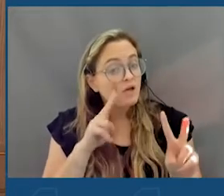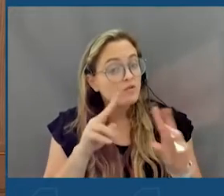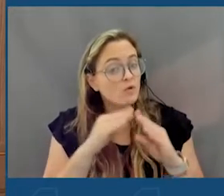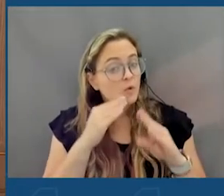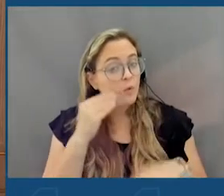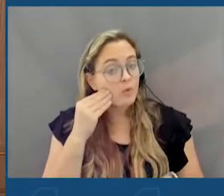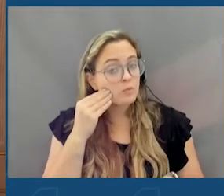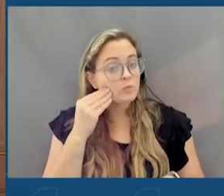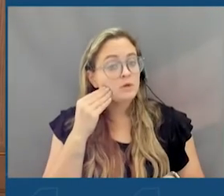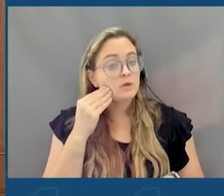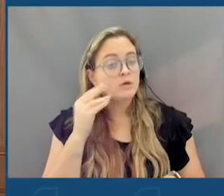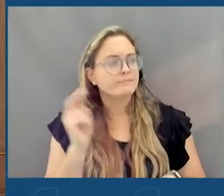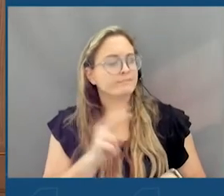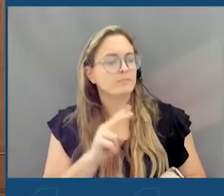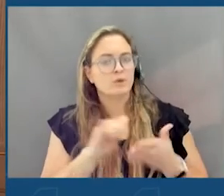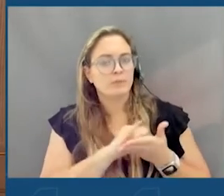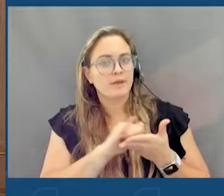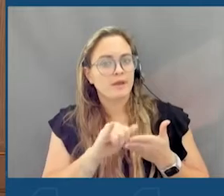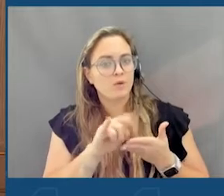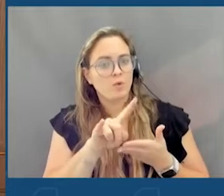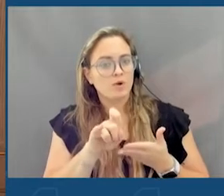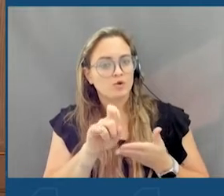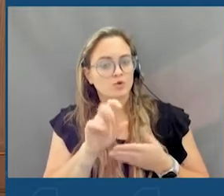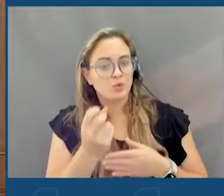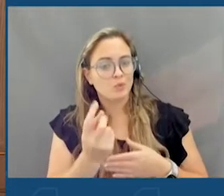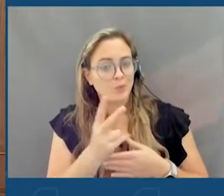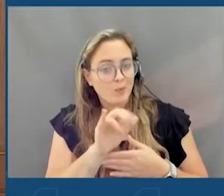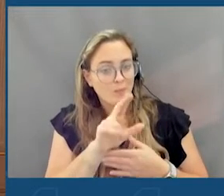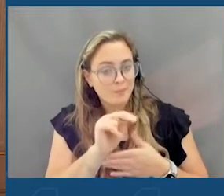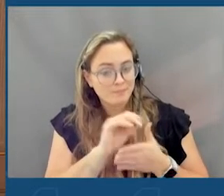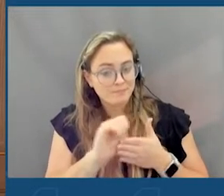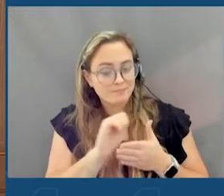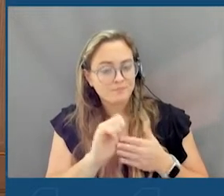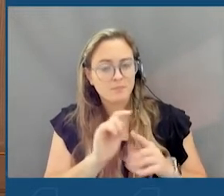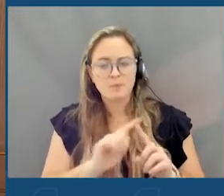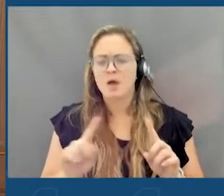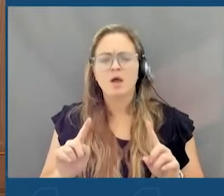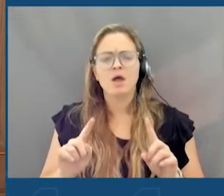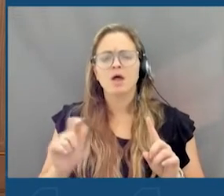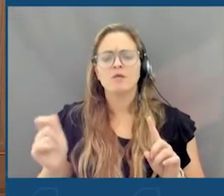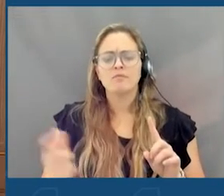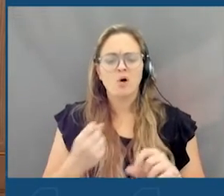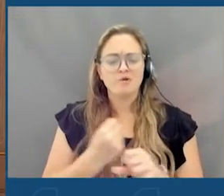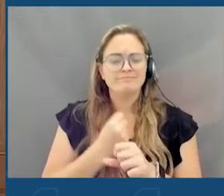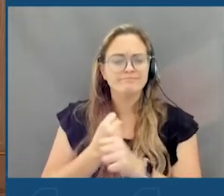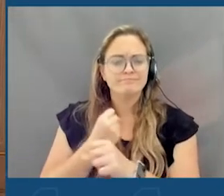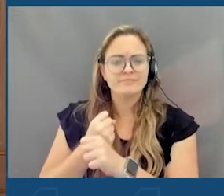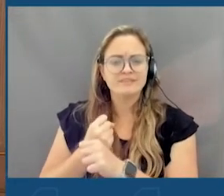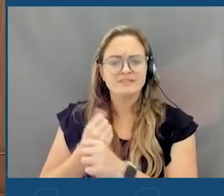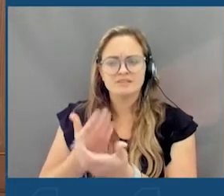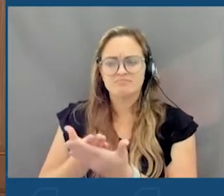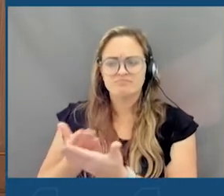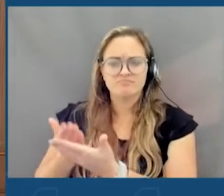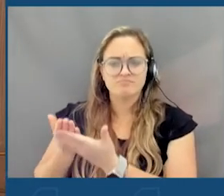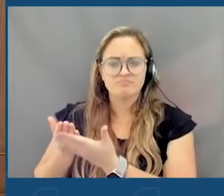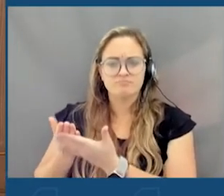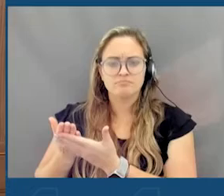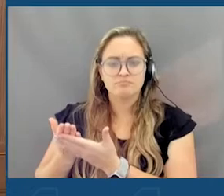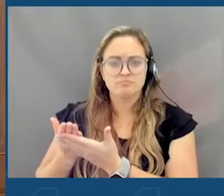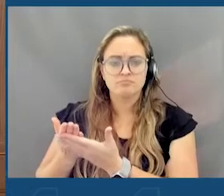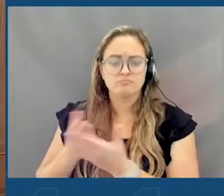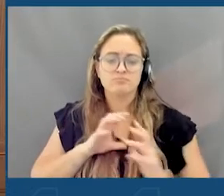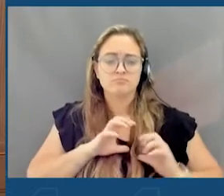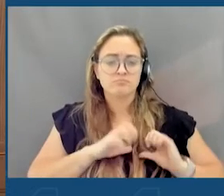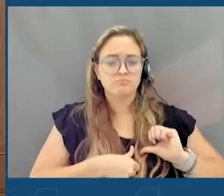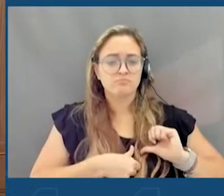just look at Manhattan, $112 million. But behind every statistics, there's a broken-hearted